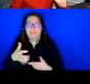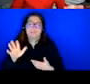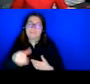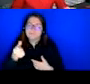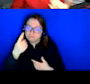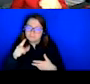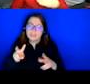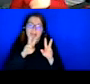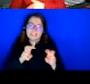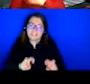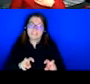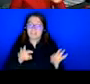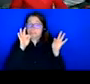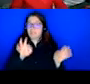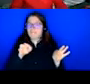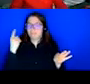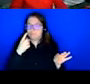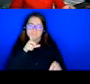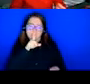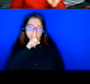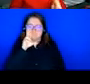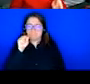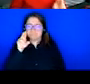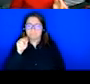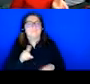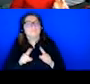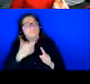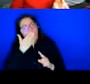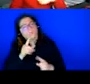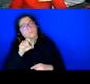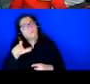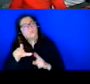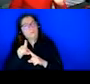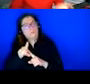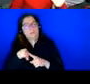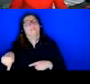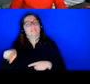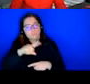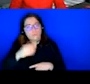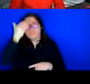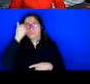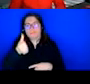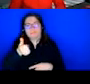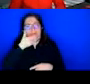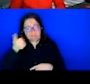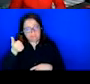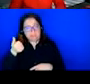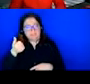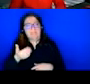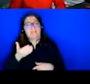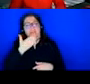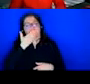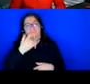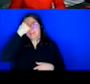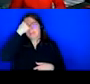They're great reflection tools to kind of think about what works for you, but you know yourself best. And it's good to kind of think about how you can best